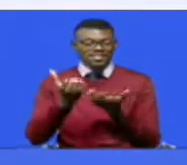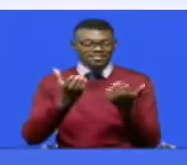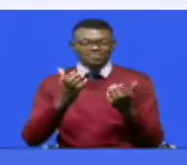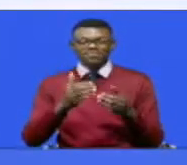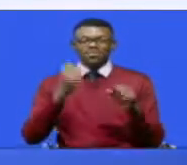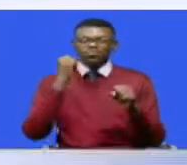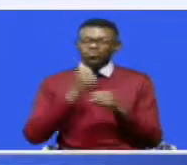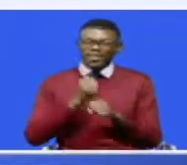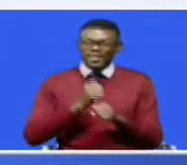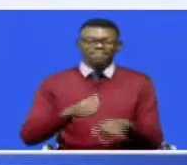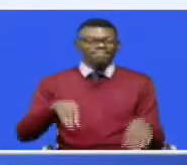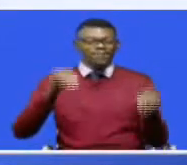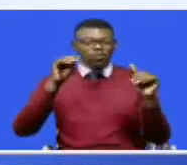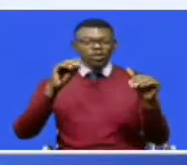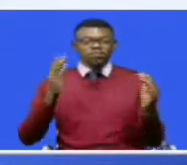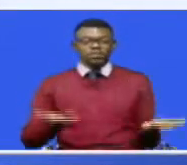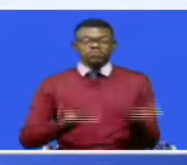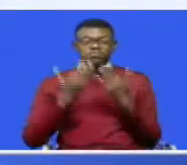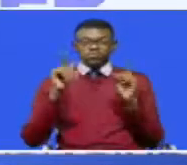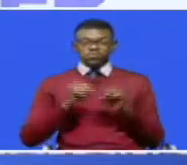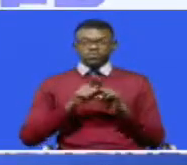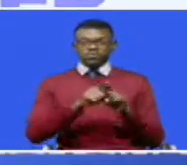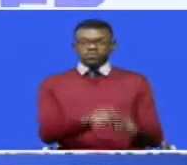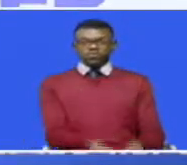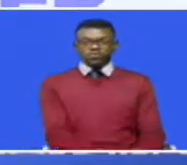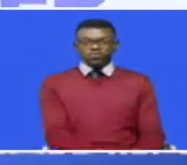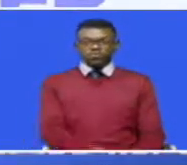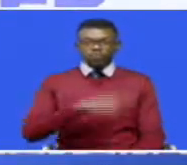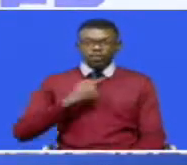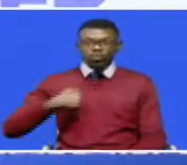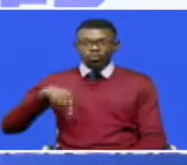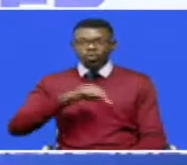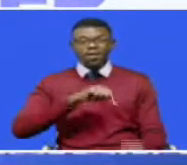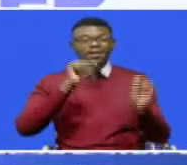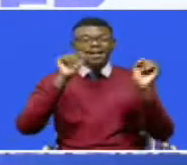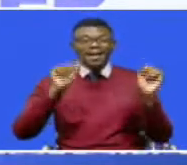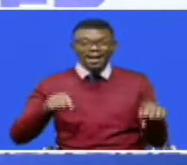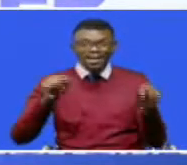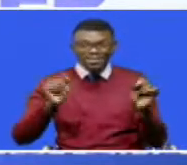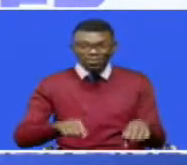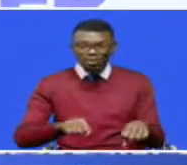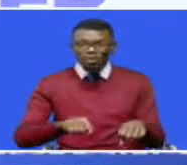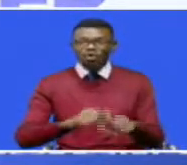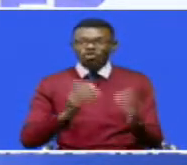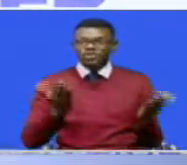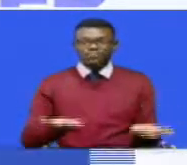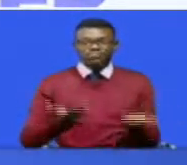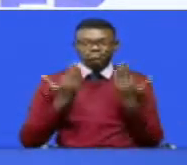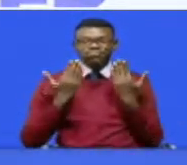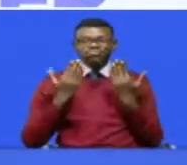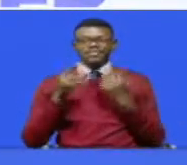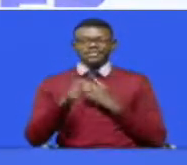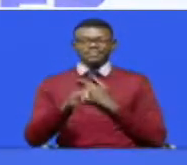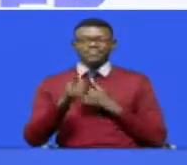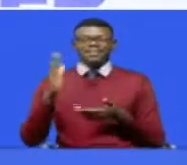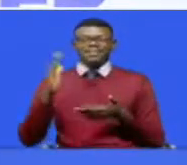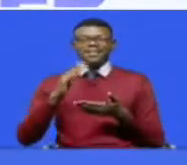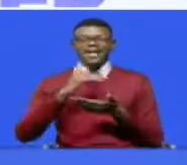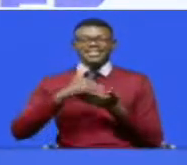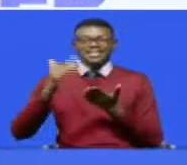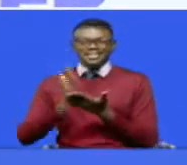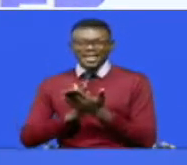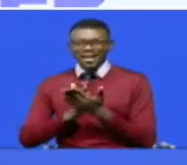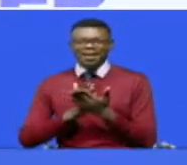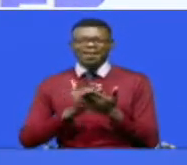efficiency within the ecosystem. We can properly harness this sector has